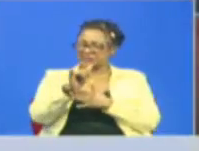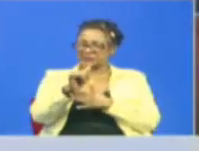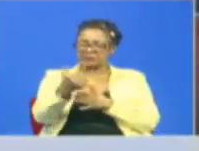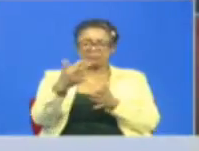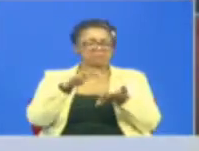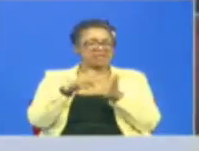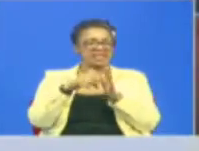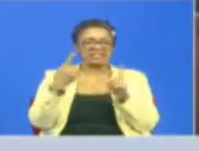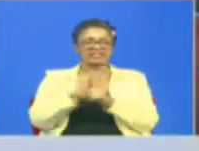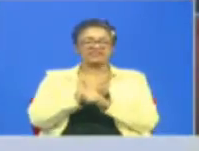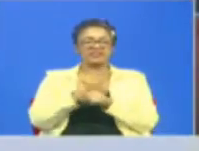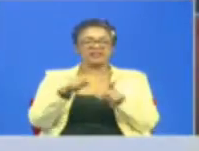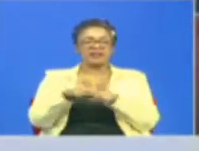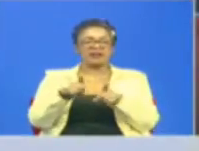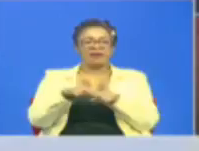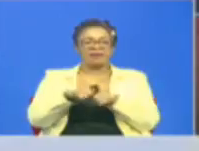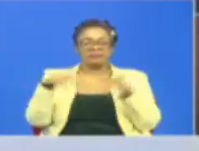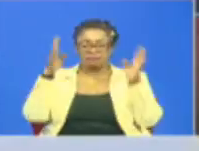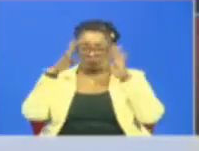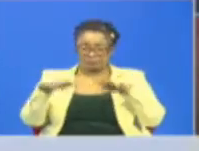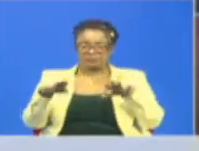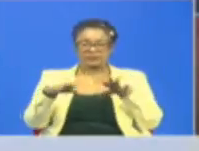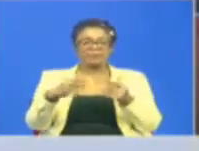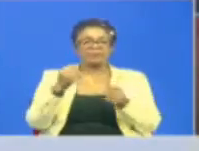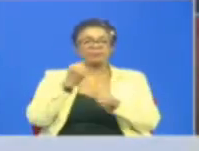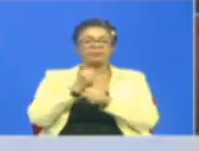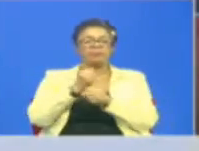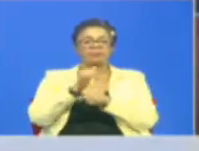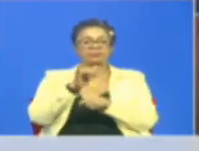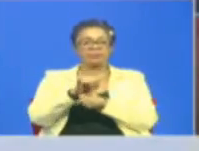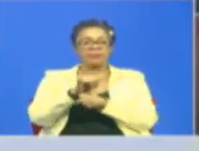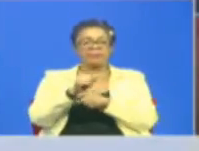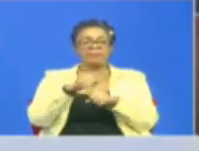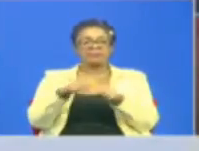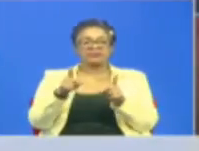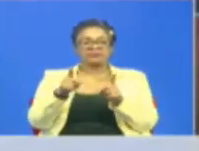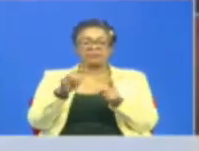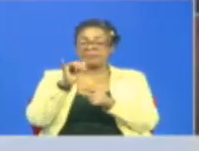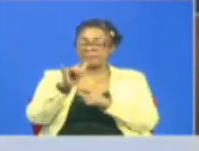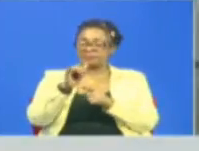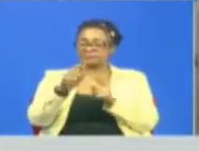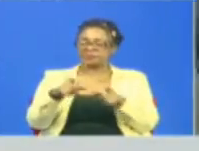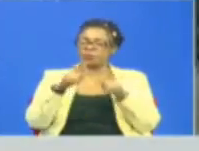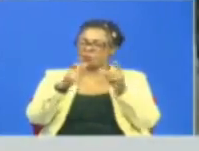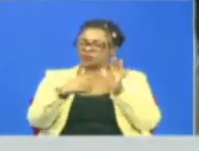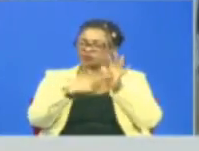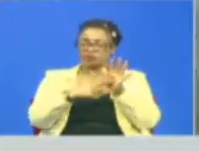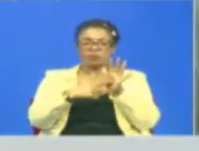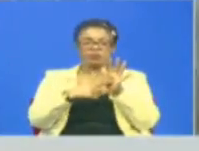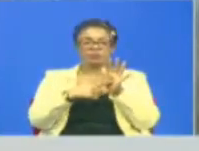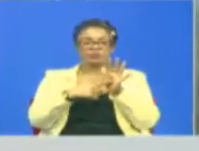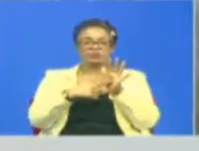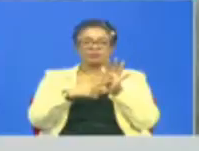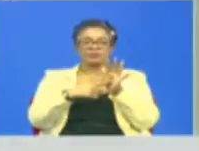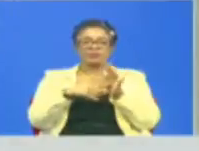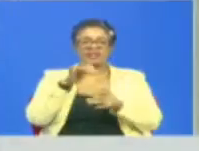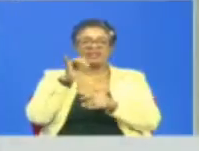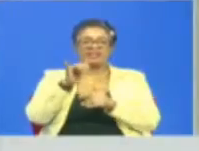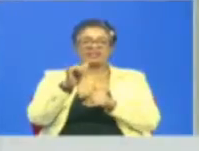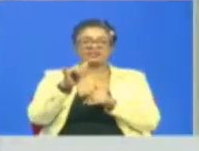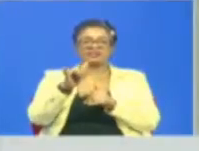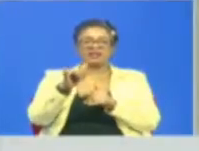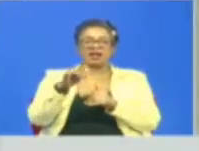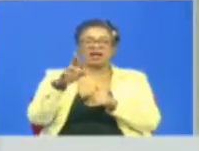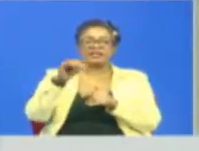of Muslims took to stoning the devil by throwing pebbles at a wall that symbolizes Satan. This is the last ritual